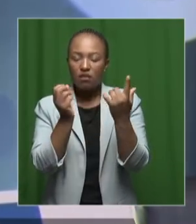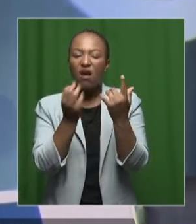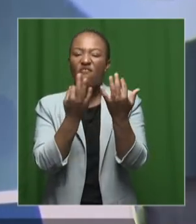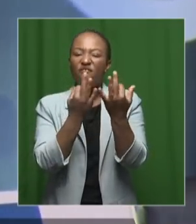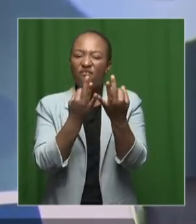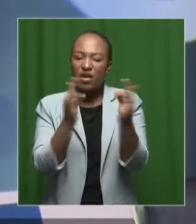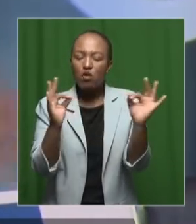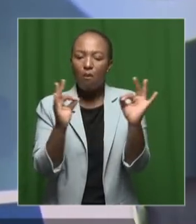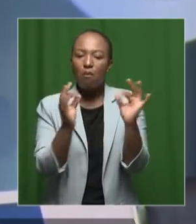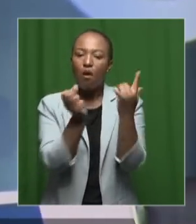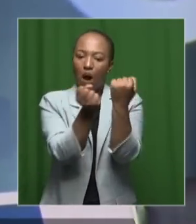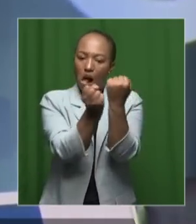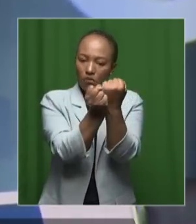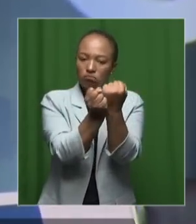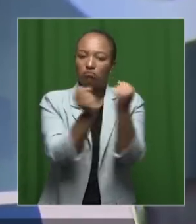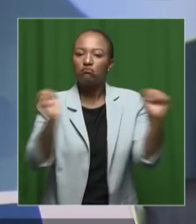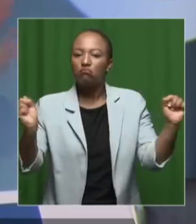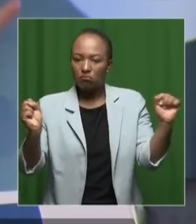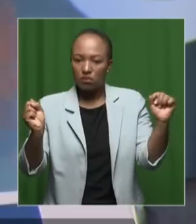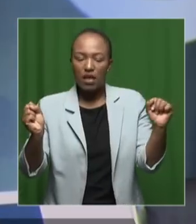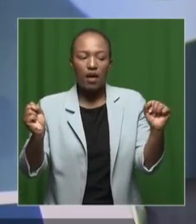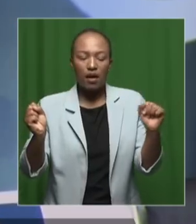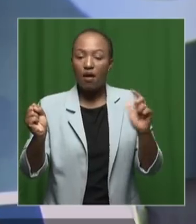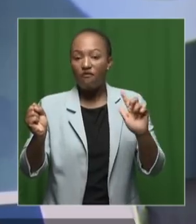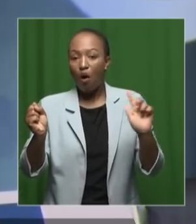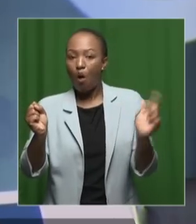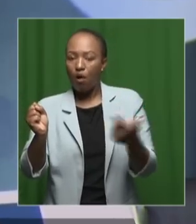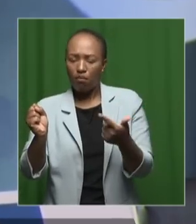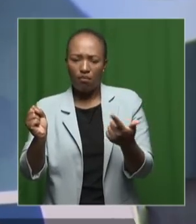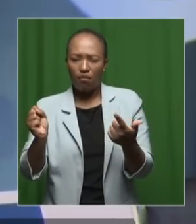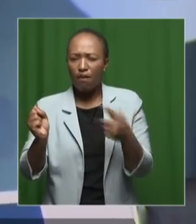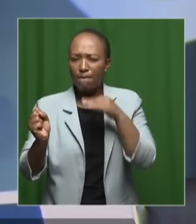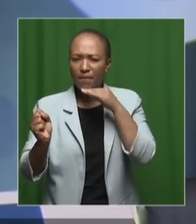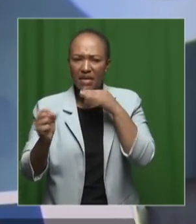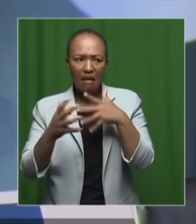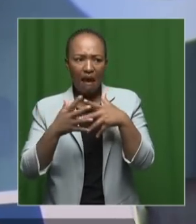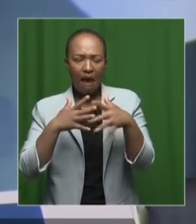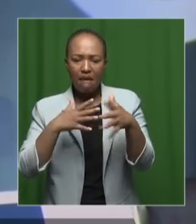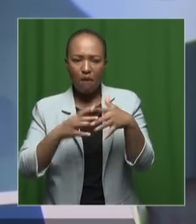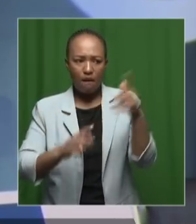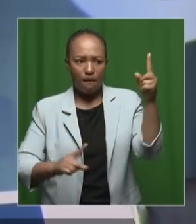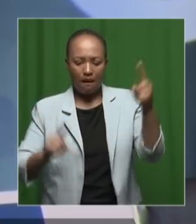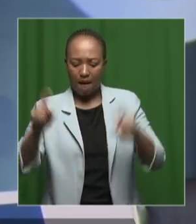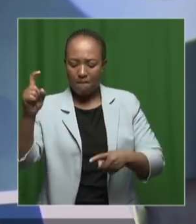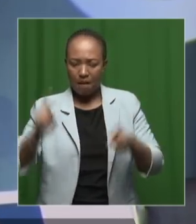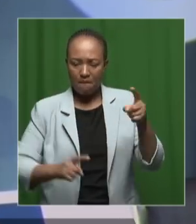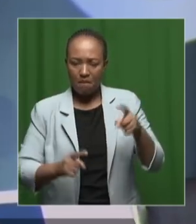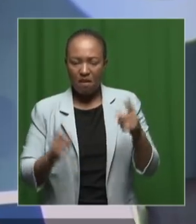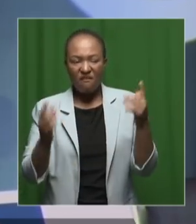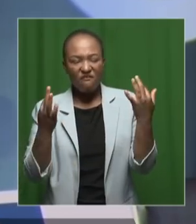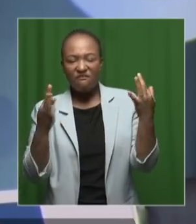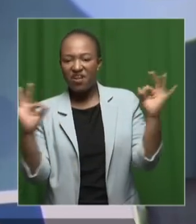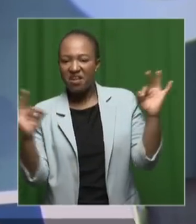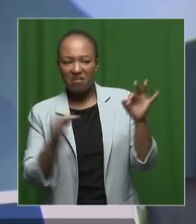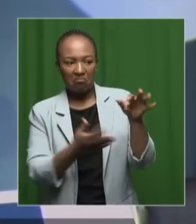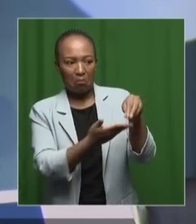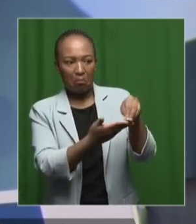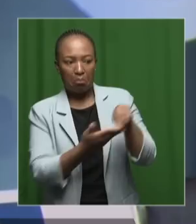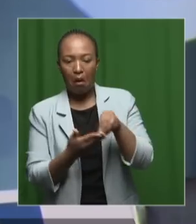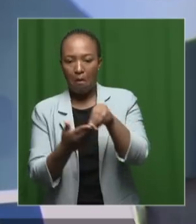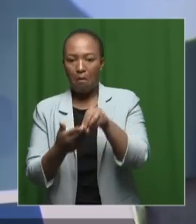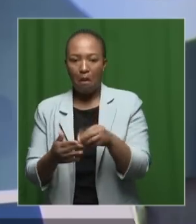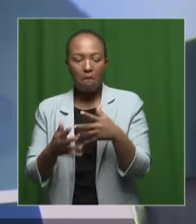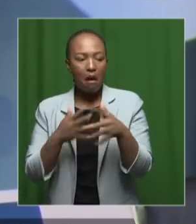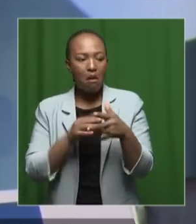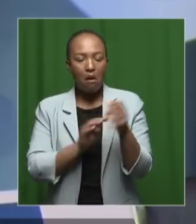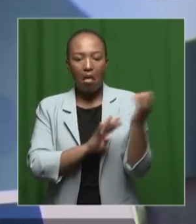of law, not just a free-for-all. We cannot have anybody just coming into this country. So there is a freedom of movement protocol of the